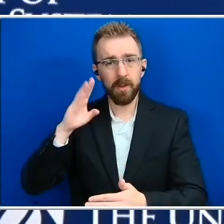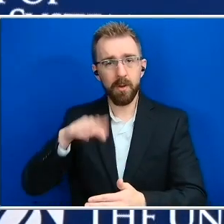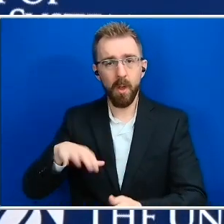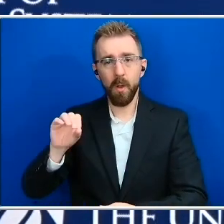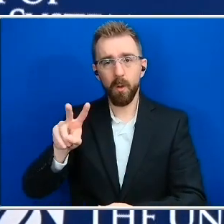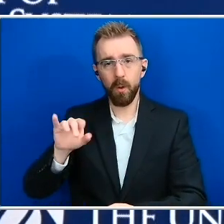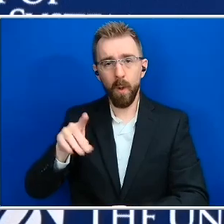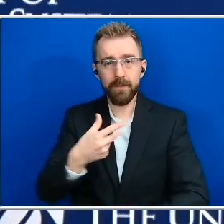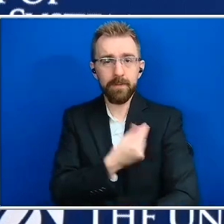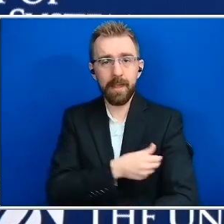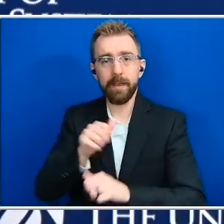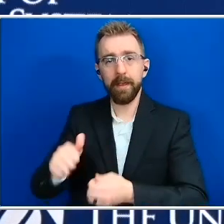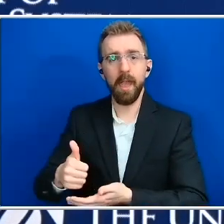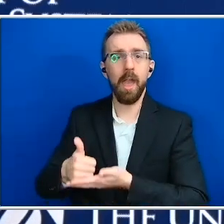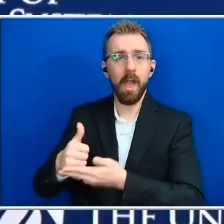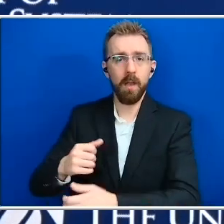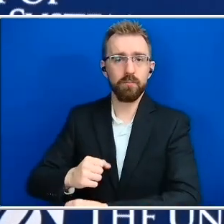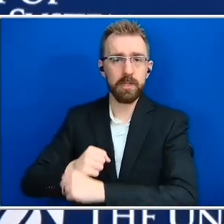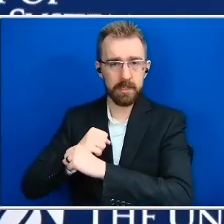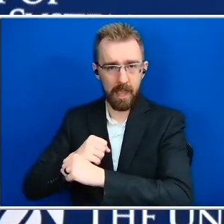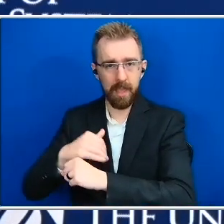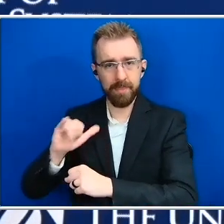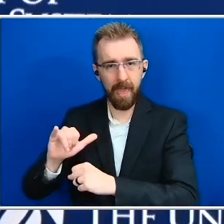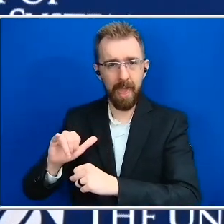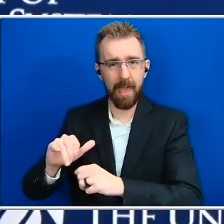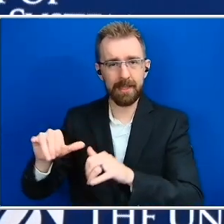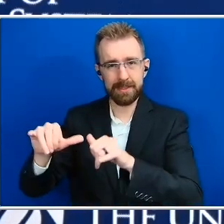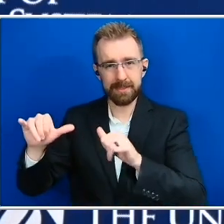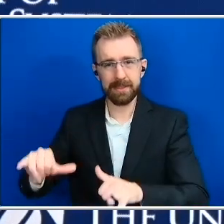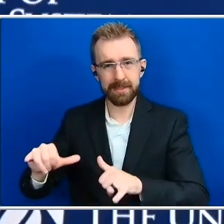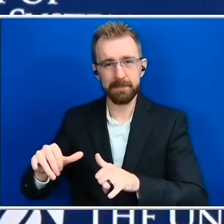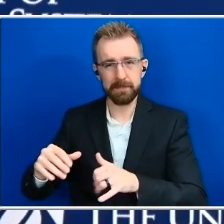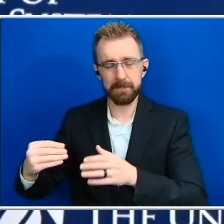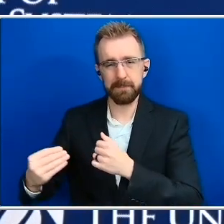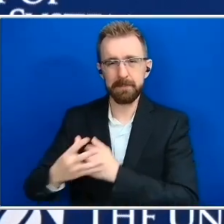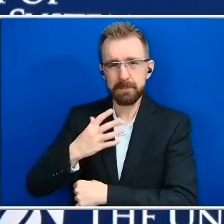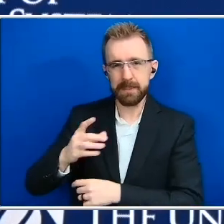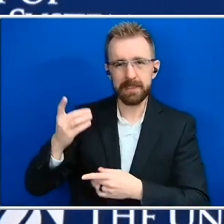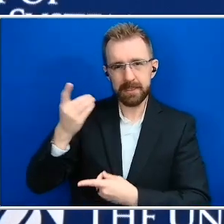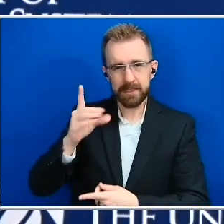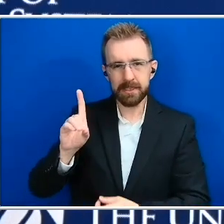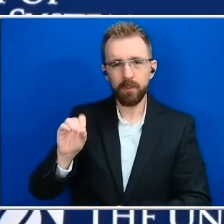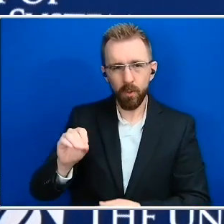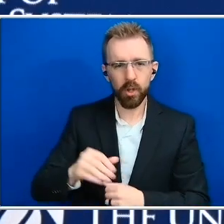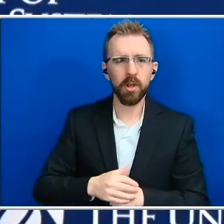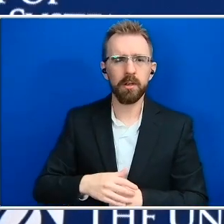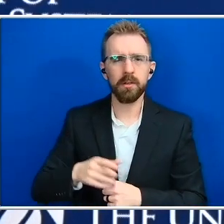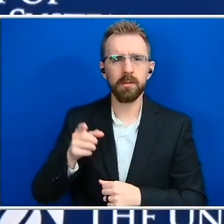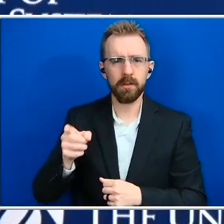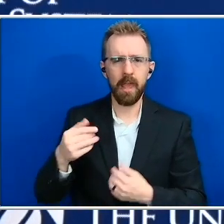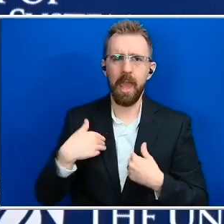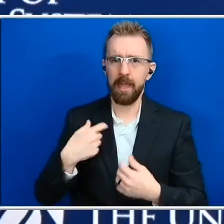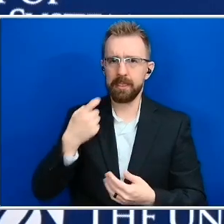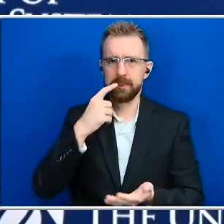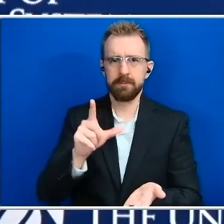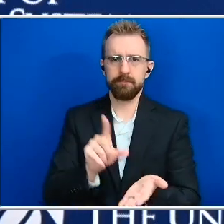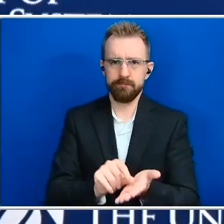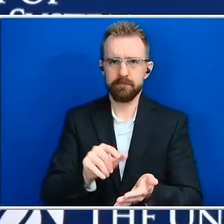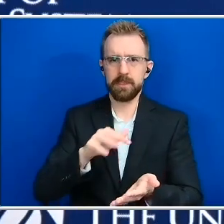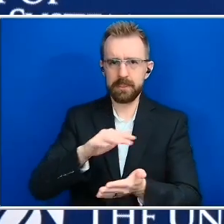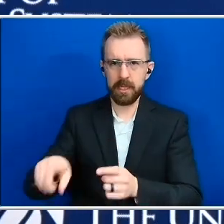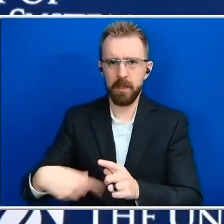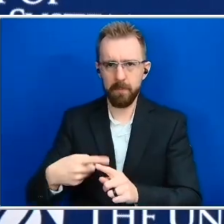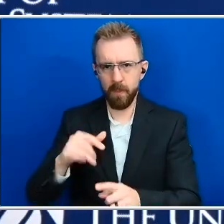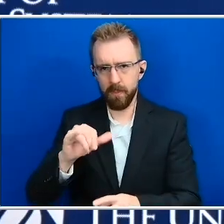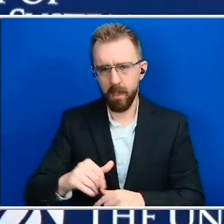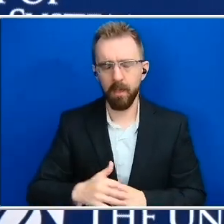protect against that multi-system inflammatory disorder. There was a recent study published on that as well. We know that